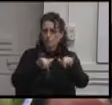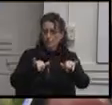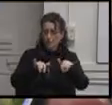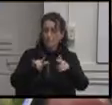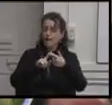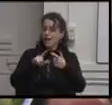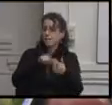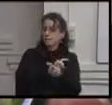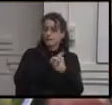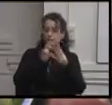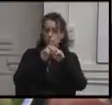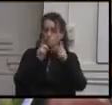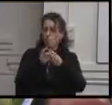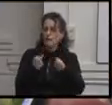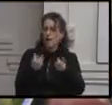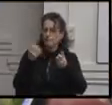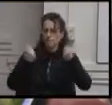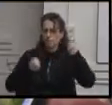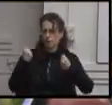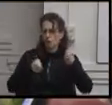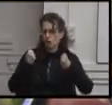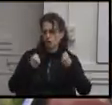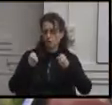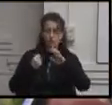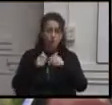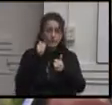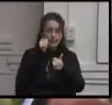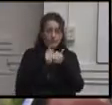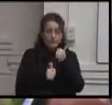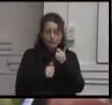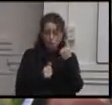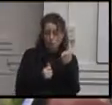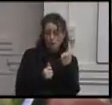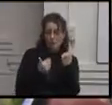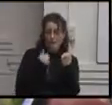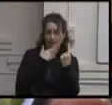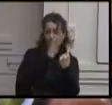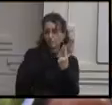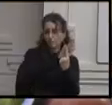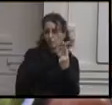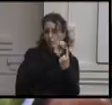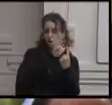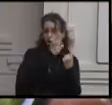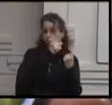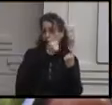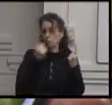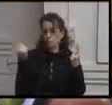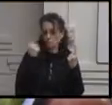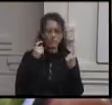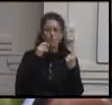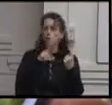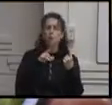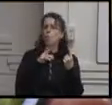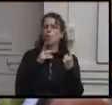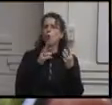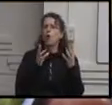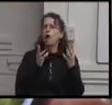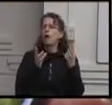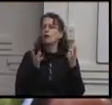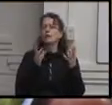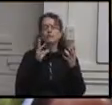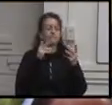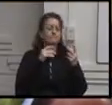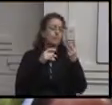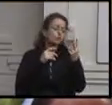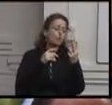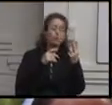other words, is each officer receiving their own car, or are they hot seating the shifts? The other